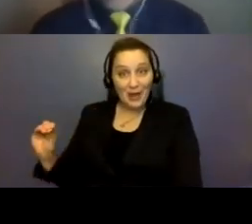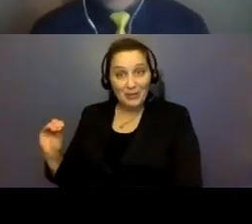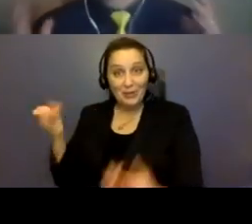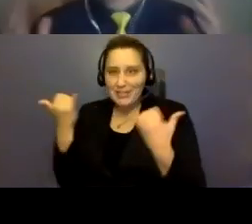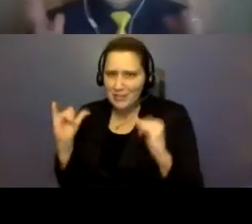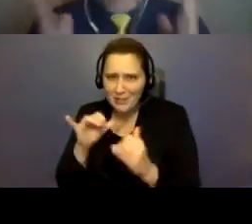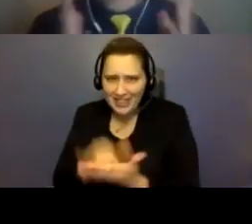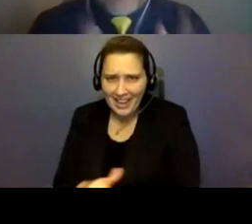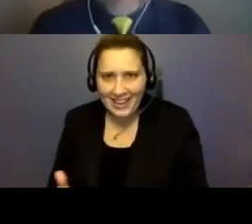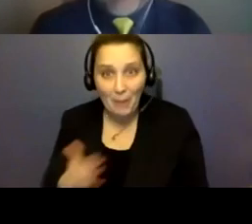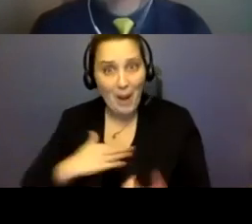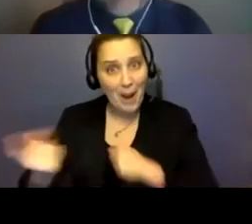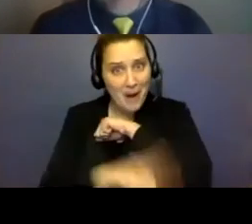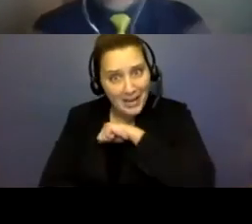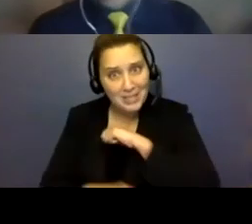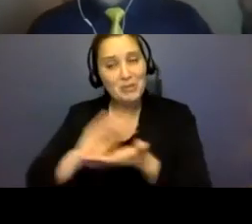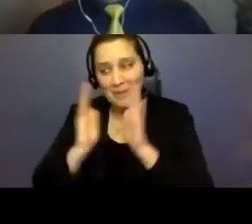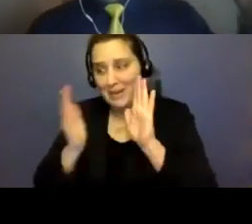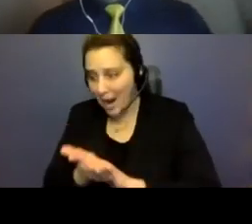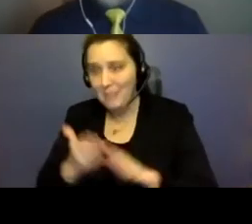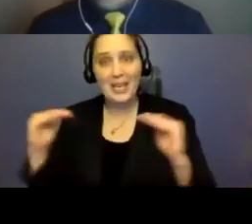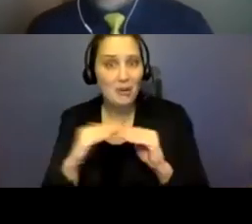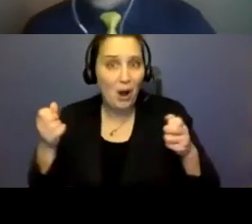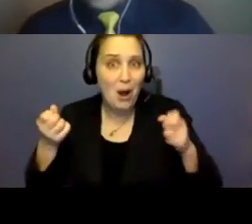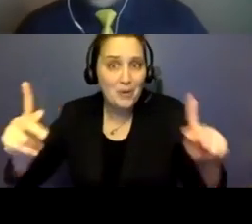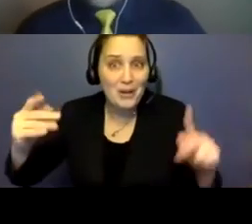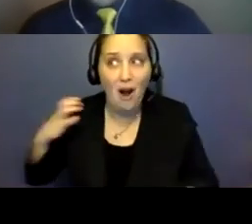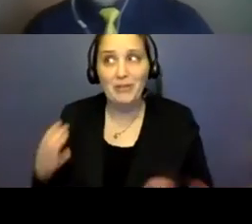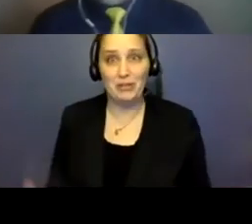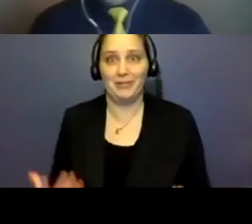doing that. It was my punishment. So